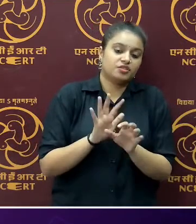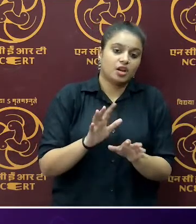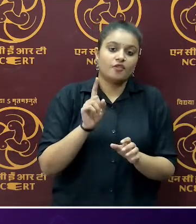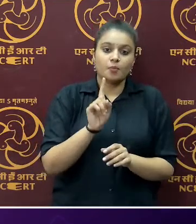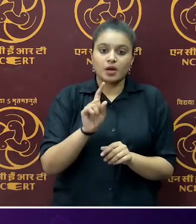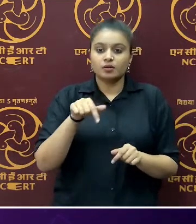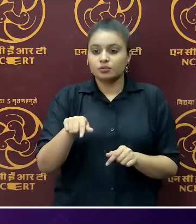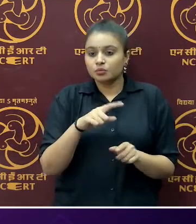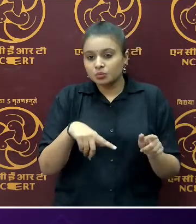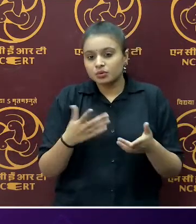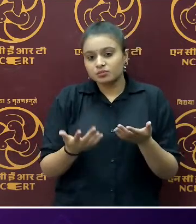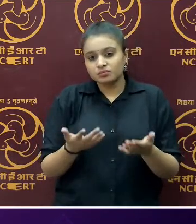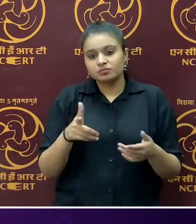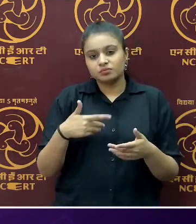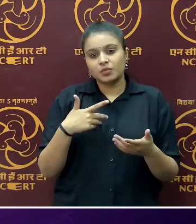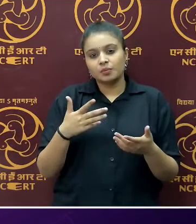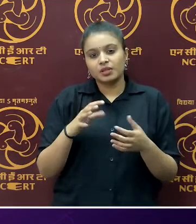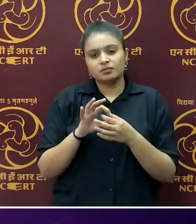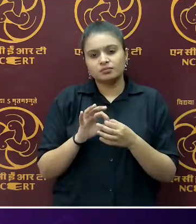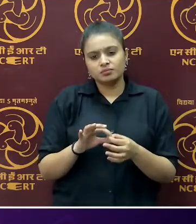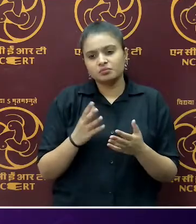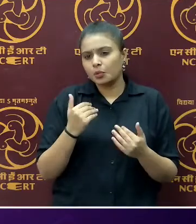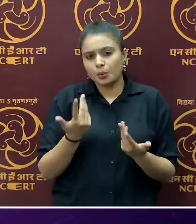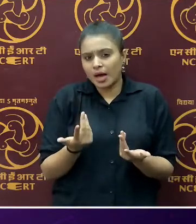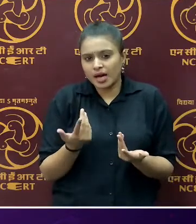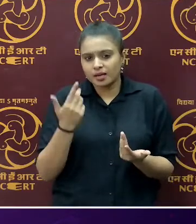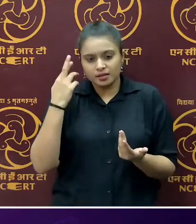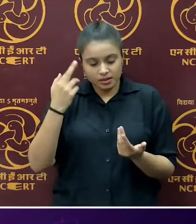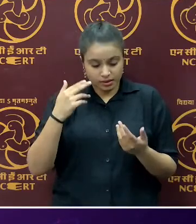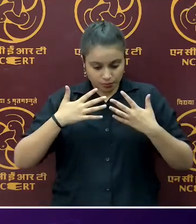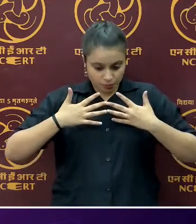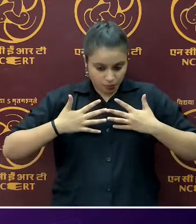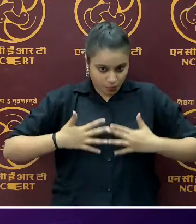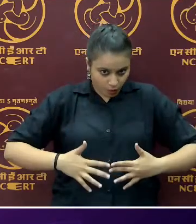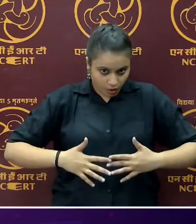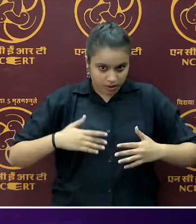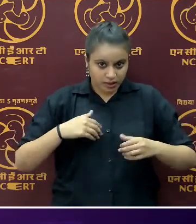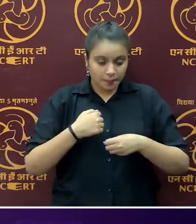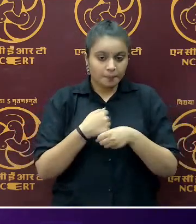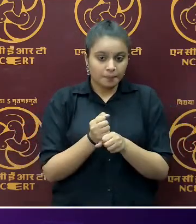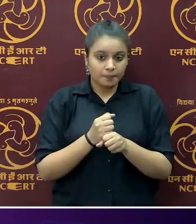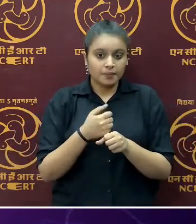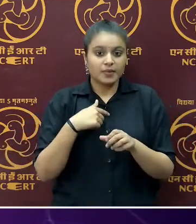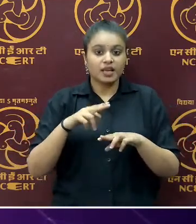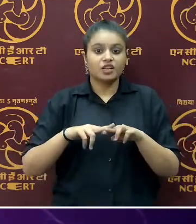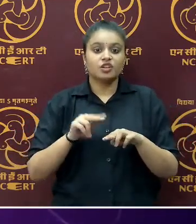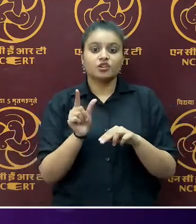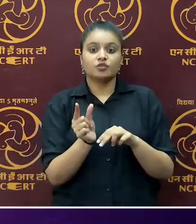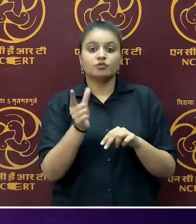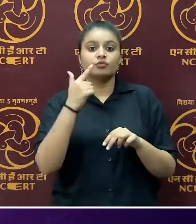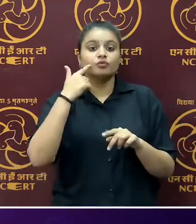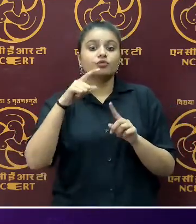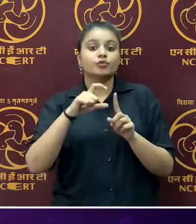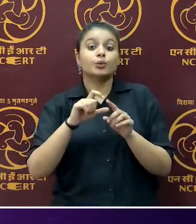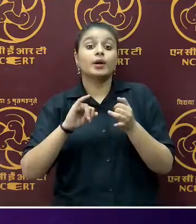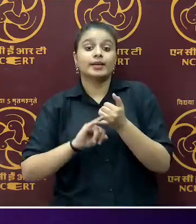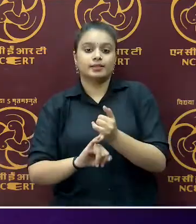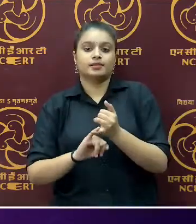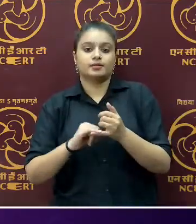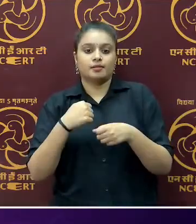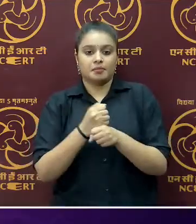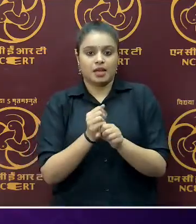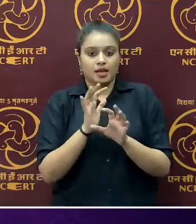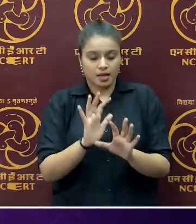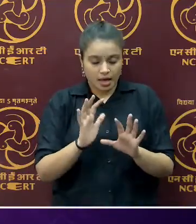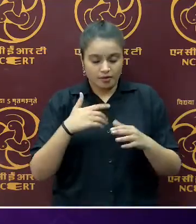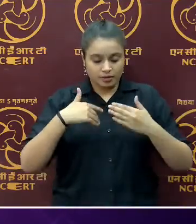never crushed with that pressure. Why so? Yes, because our body is made up of fluids. Yes, so those